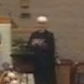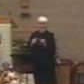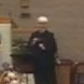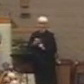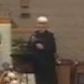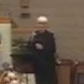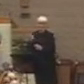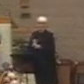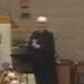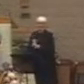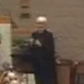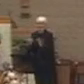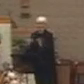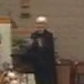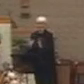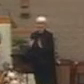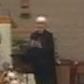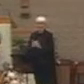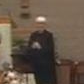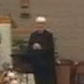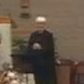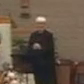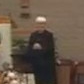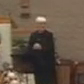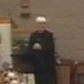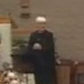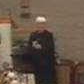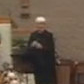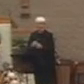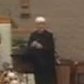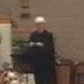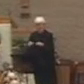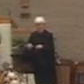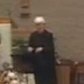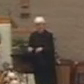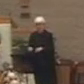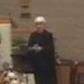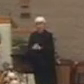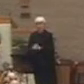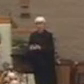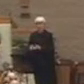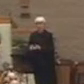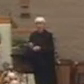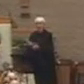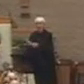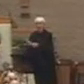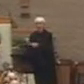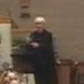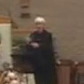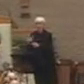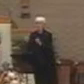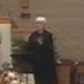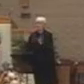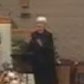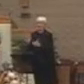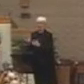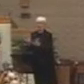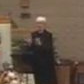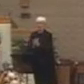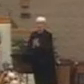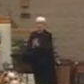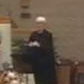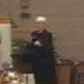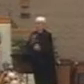I got it right. Isn't that great? And then we've got this week. Last week, he declares Jesus to be